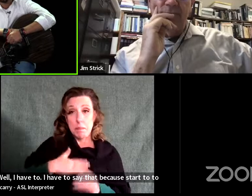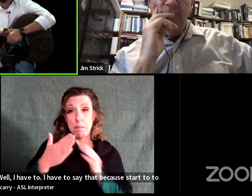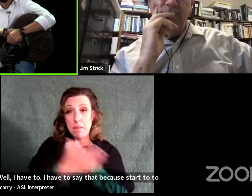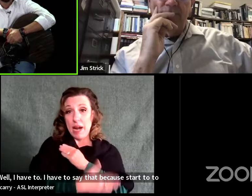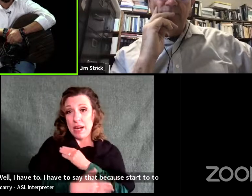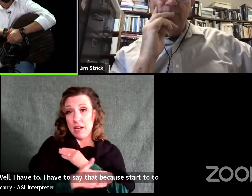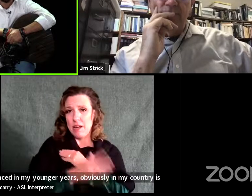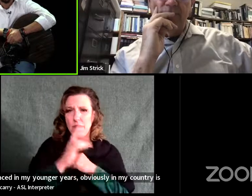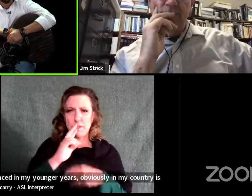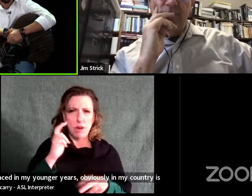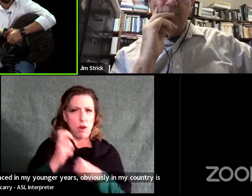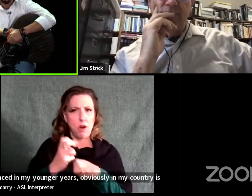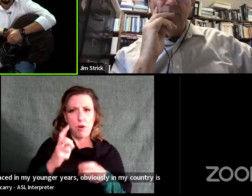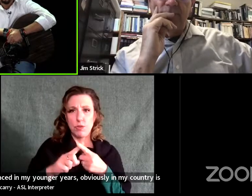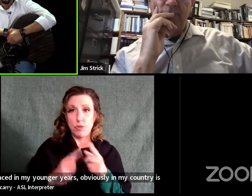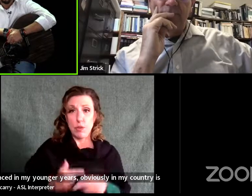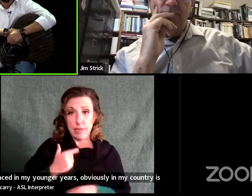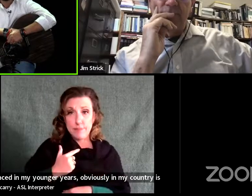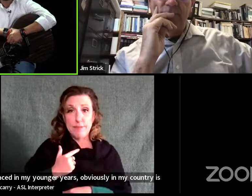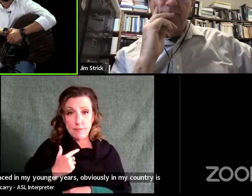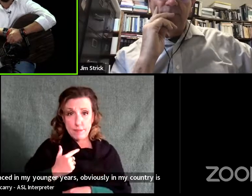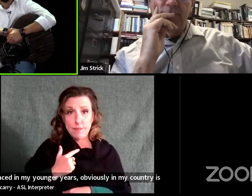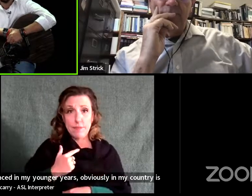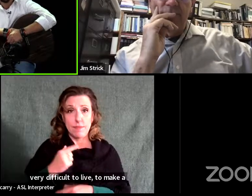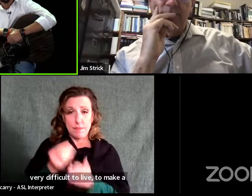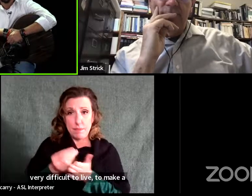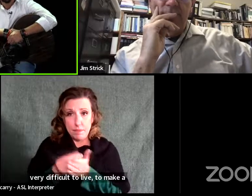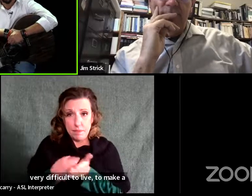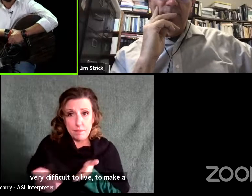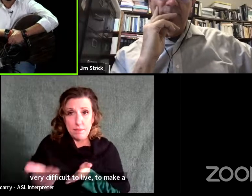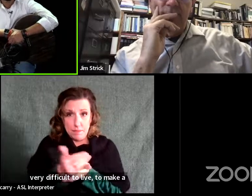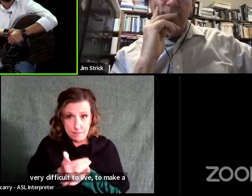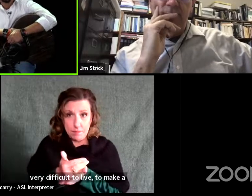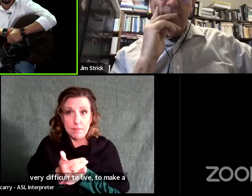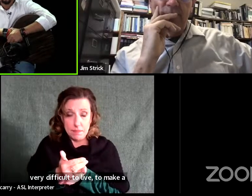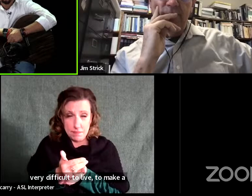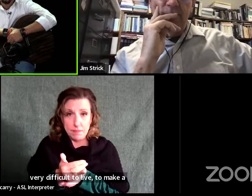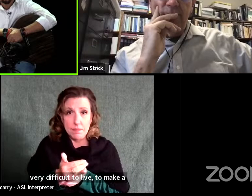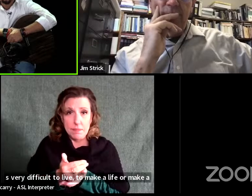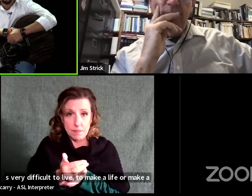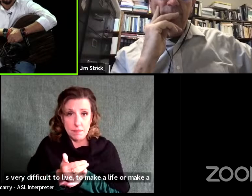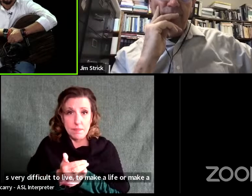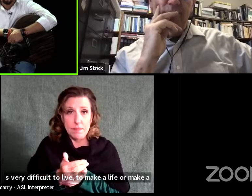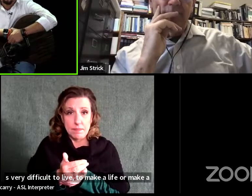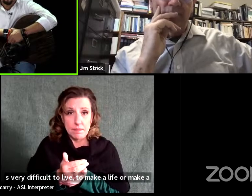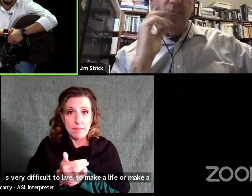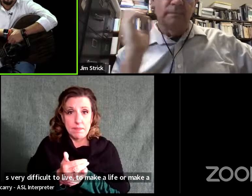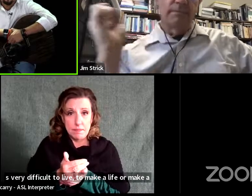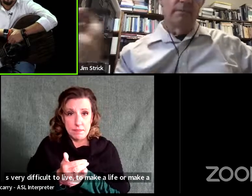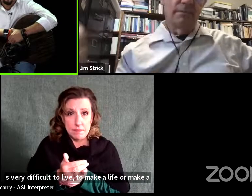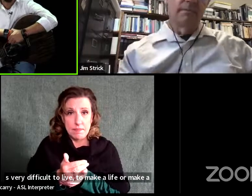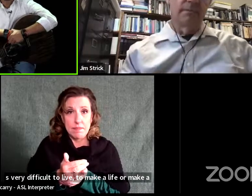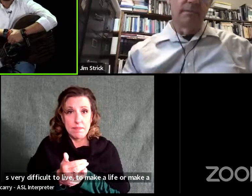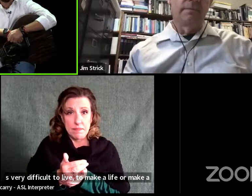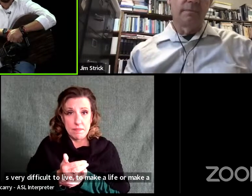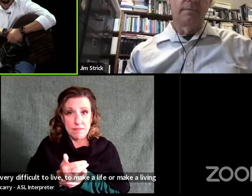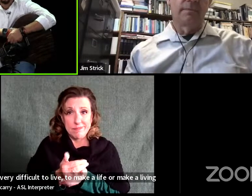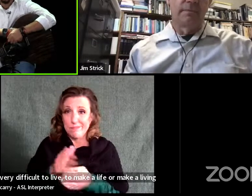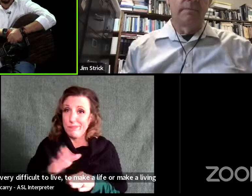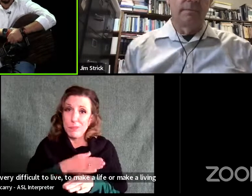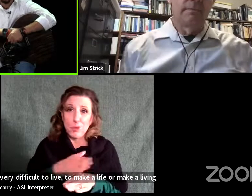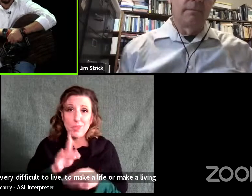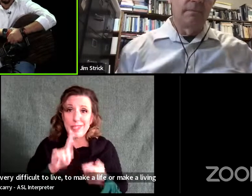very difficult to live, to make a life or make a living from